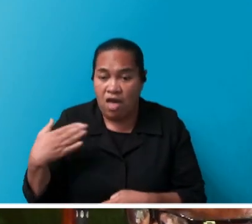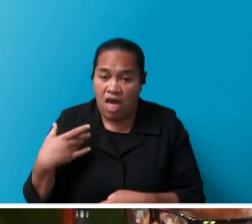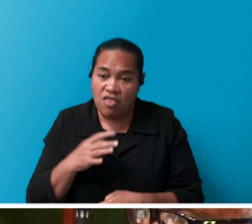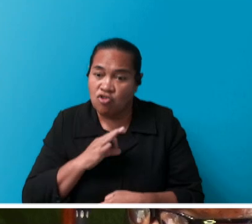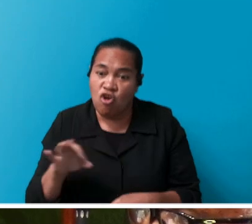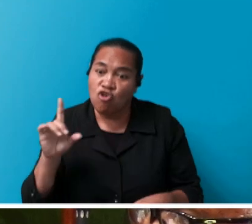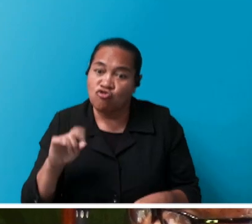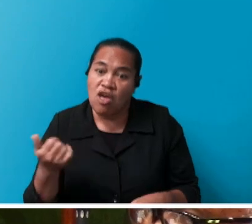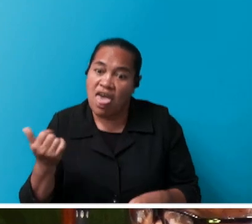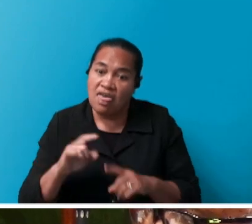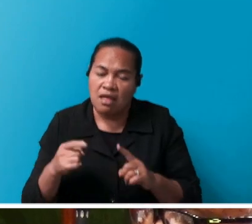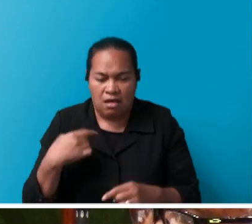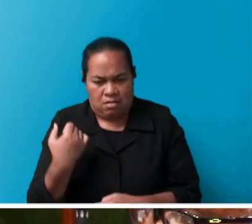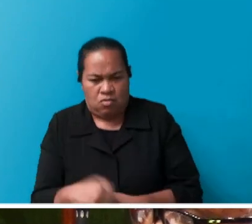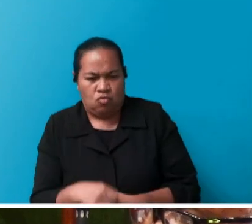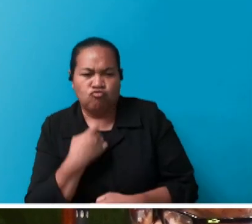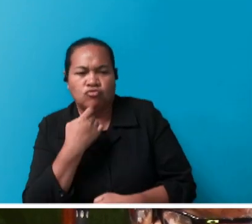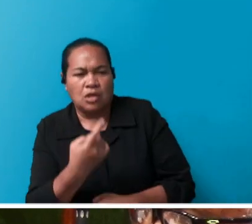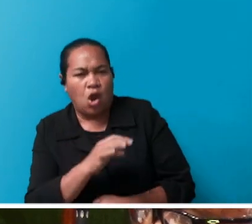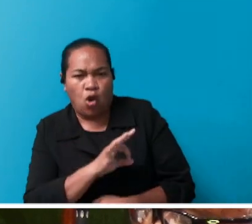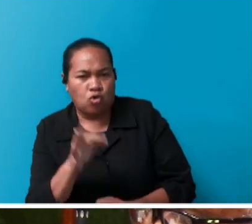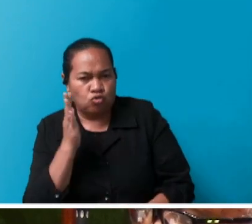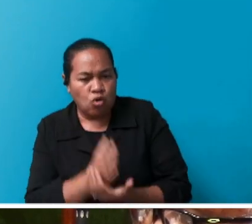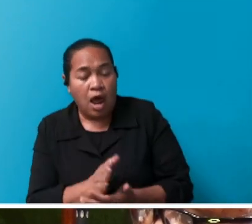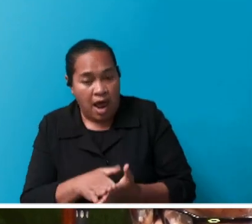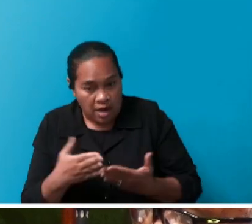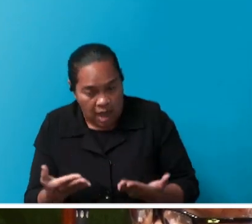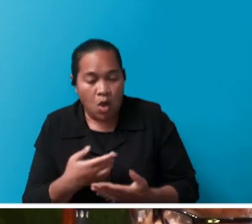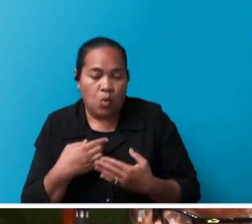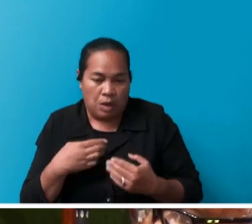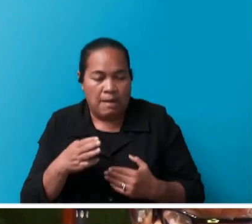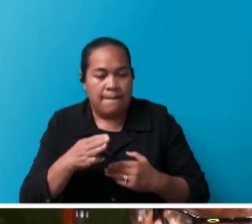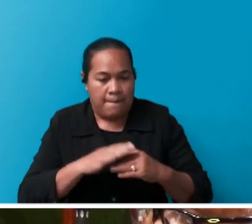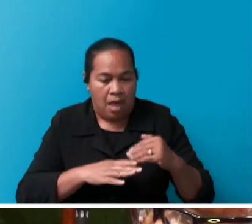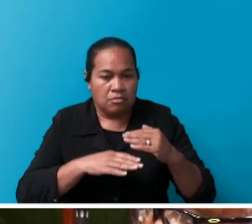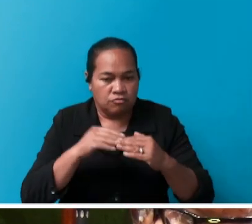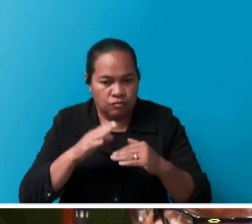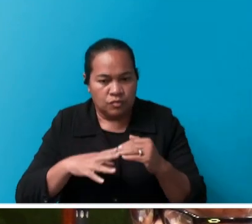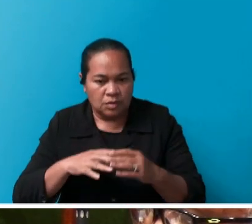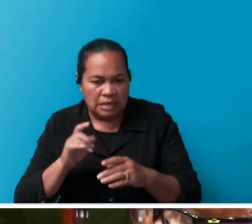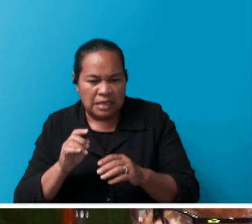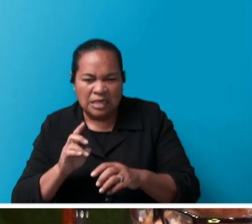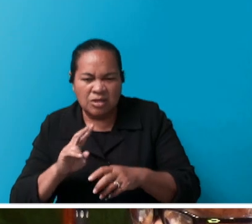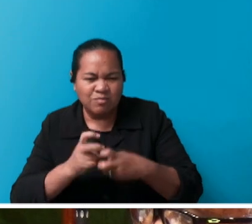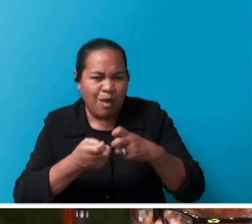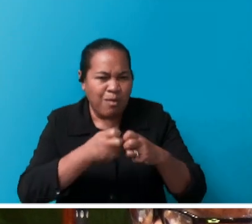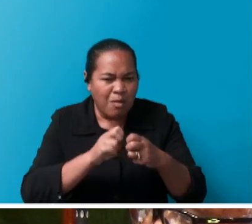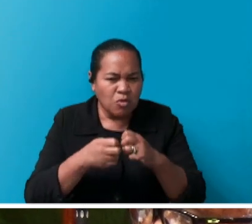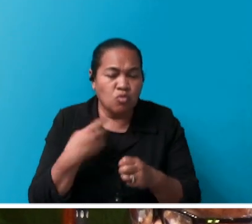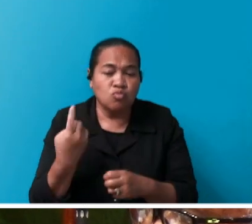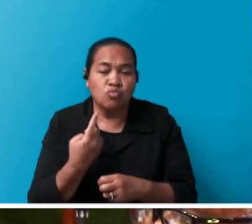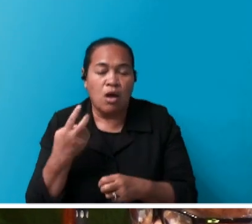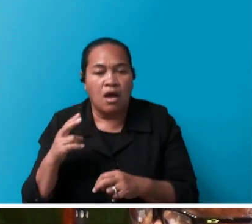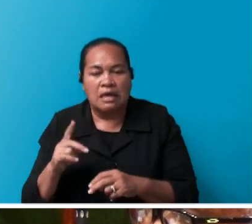is not true, Mr. Speaker. In fact, we are now fixing up the shambles that were left behind